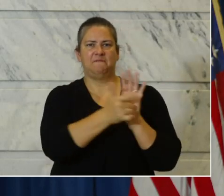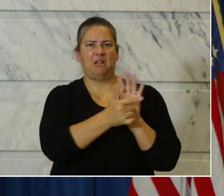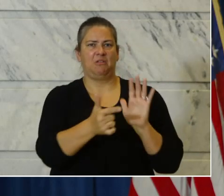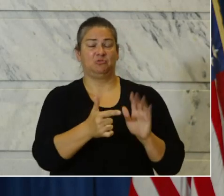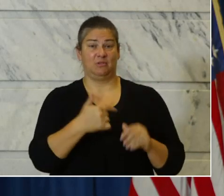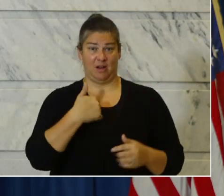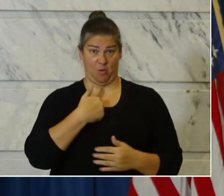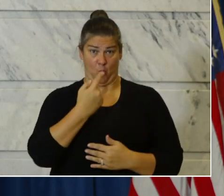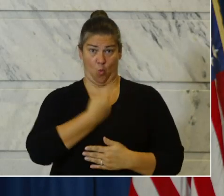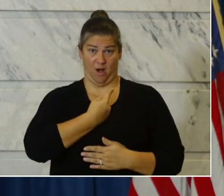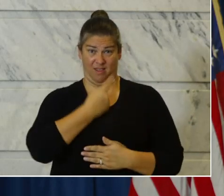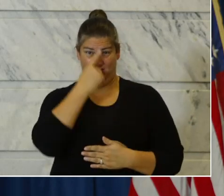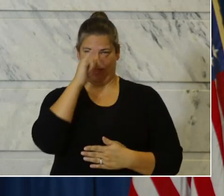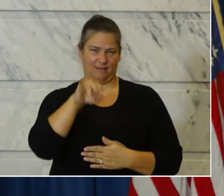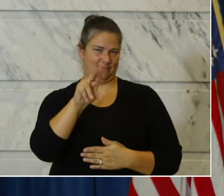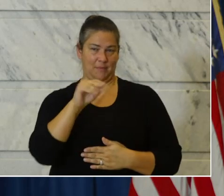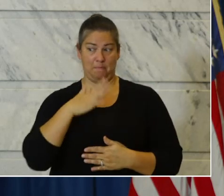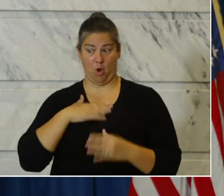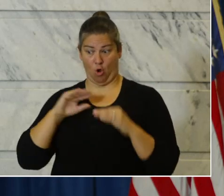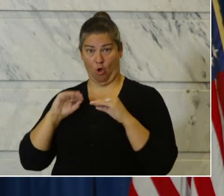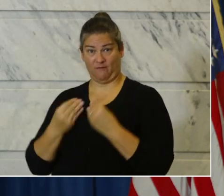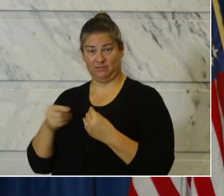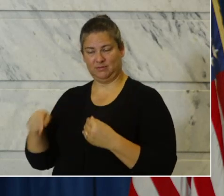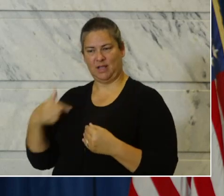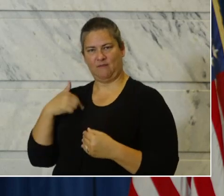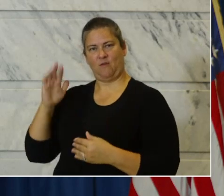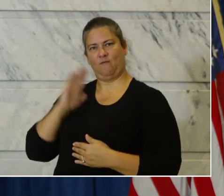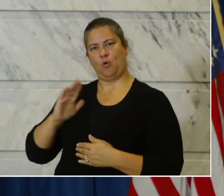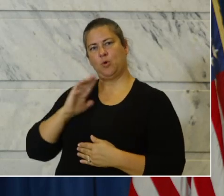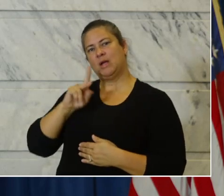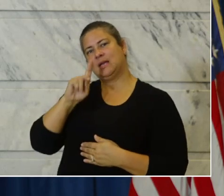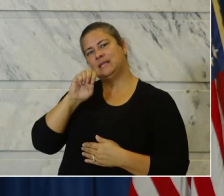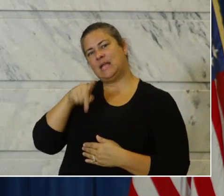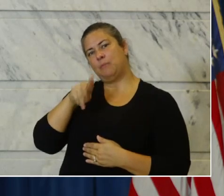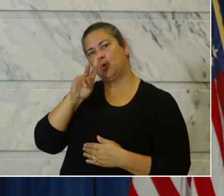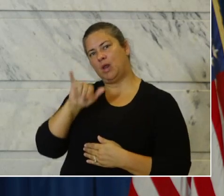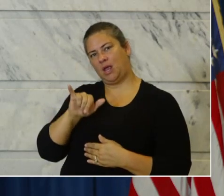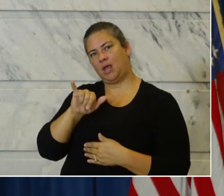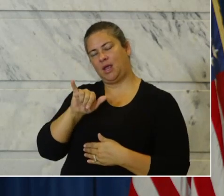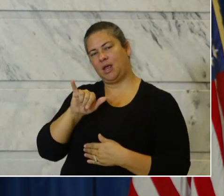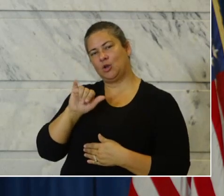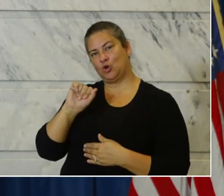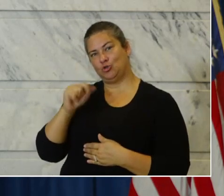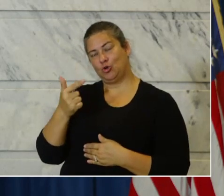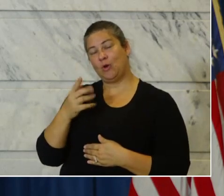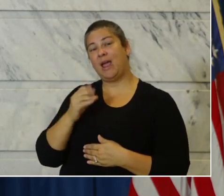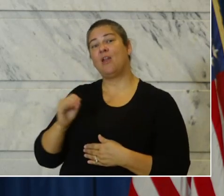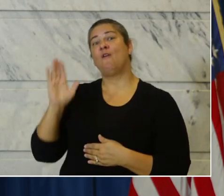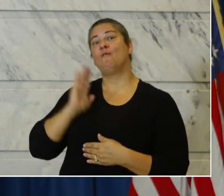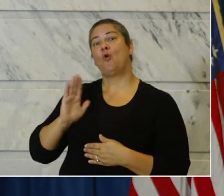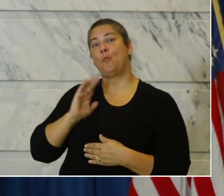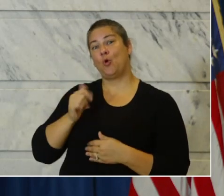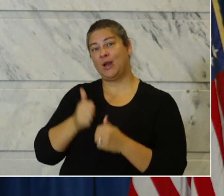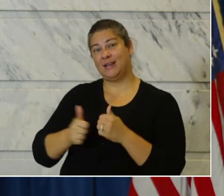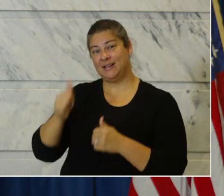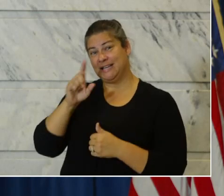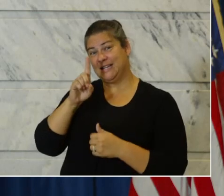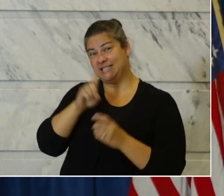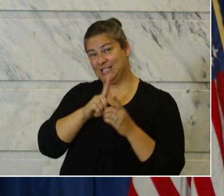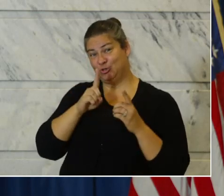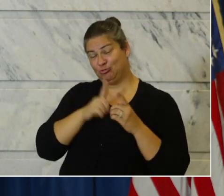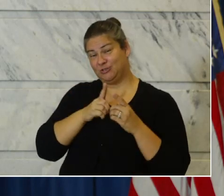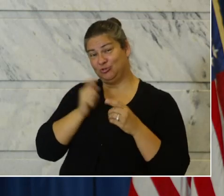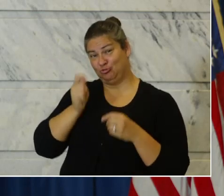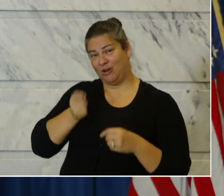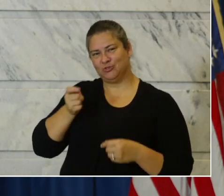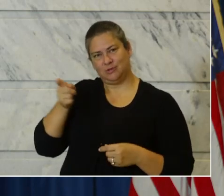one. In my office, I have the former Deputy Attorney General and a former district judge, and he agrees